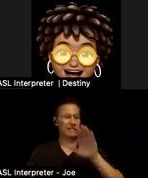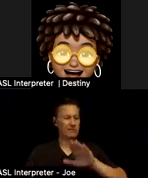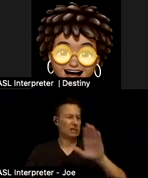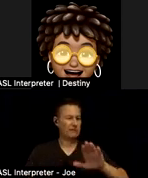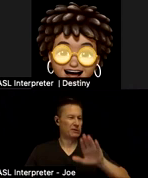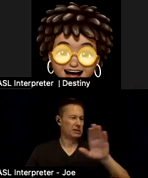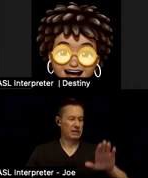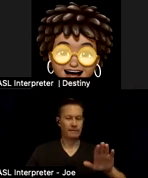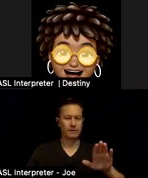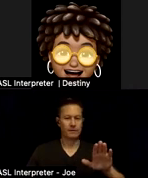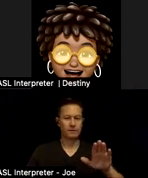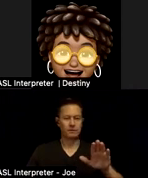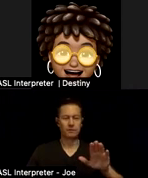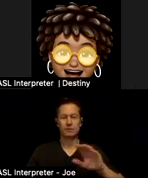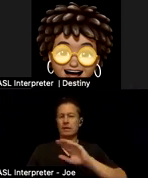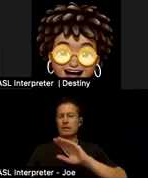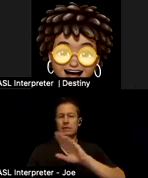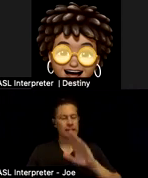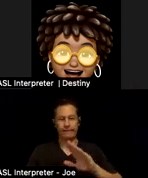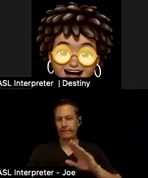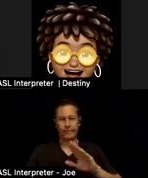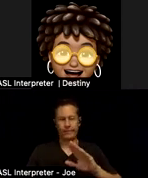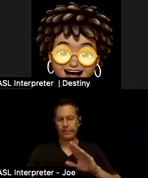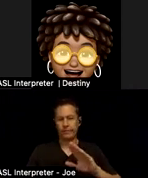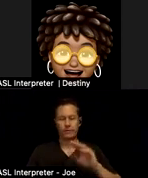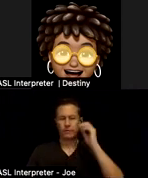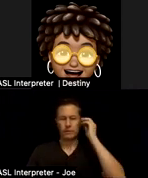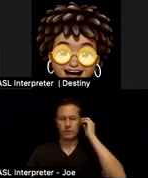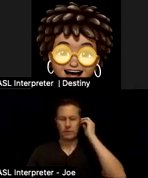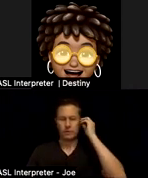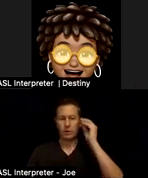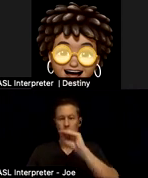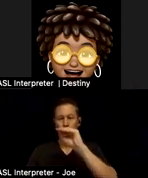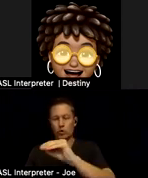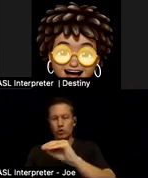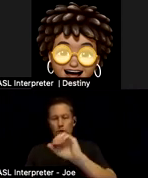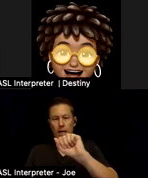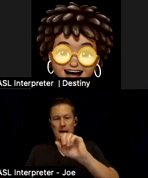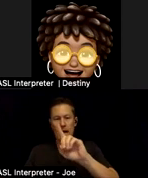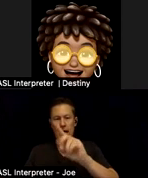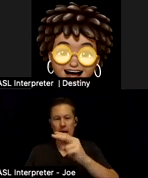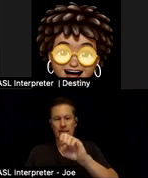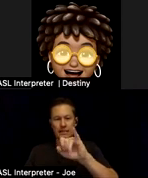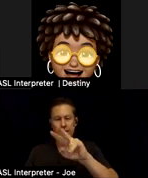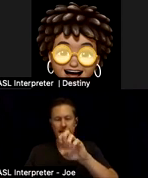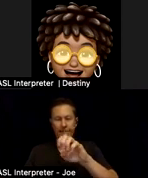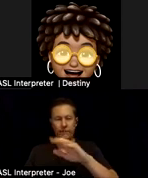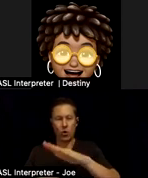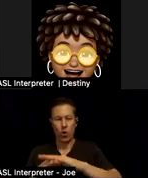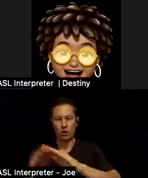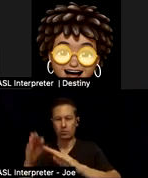Under no circumstances should you ever put an adhesive directly on drywall.